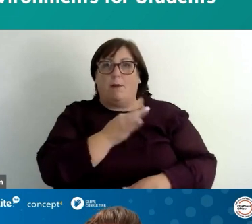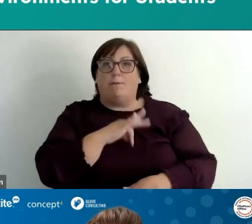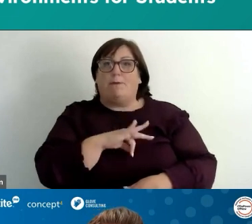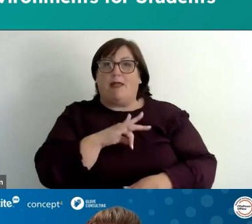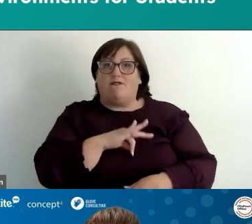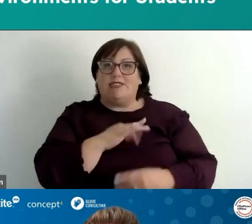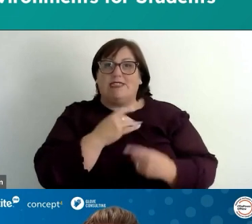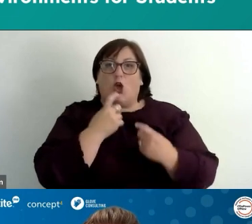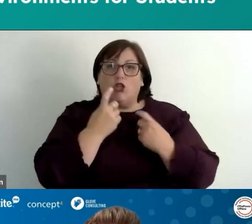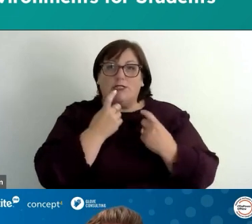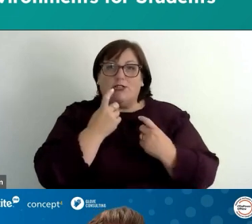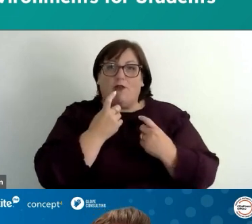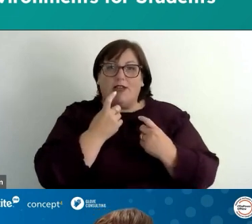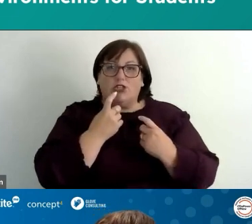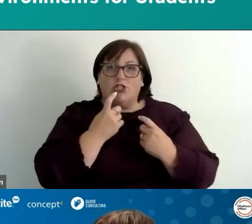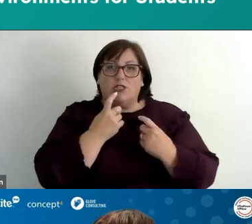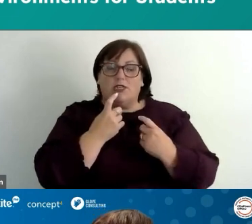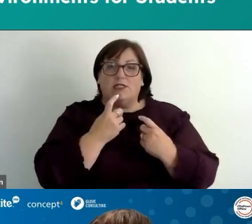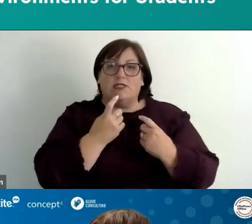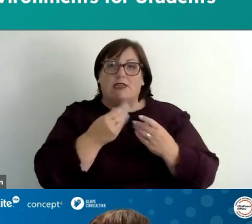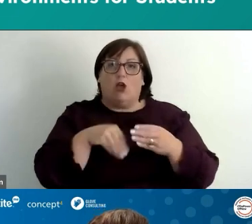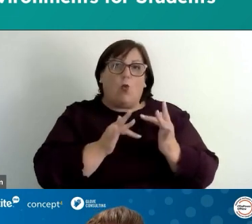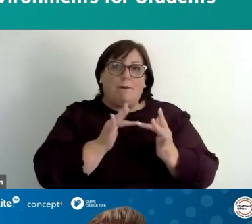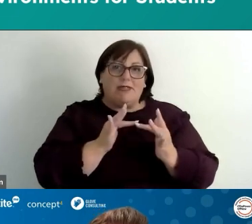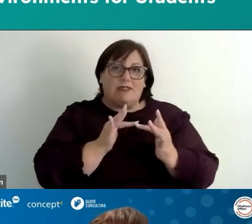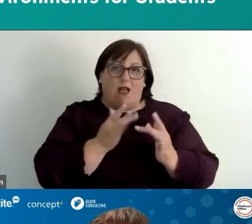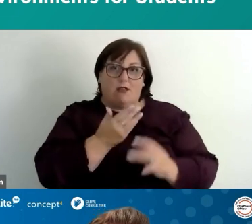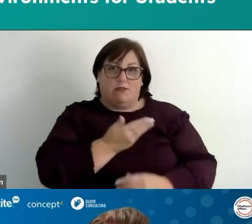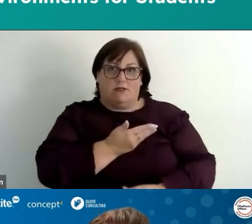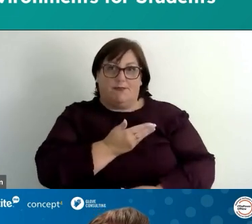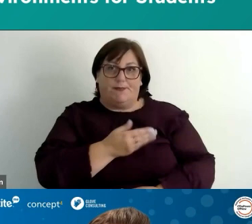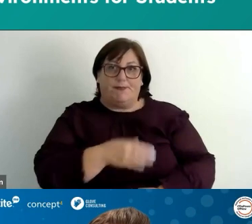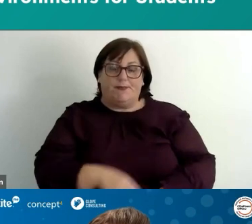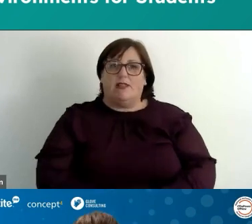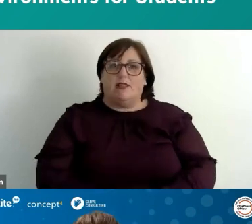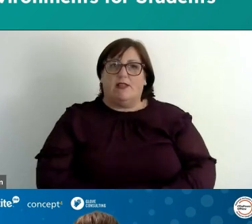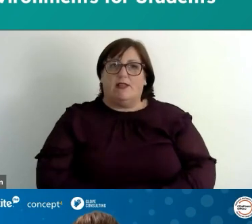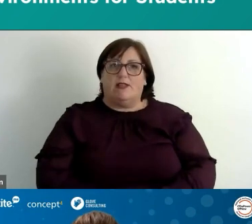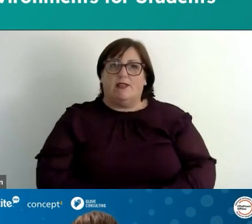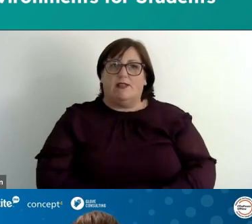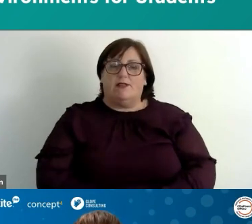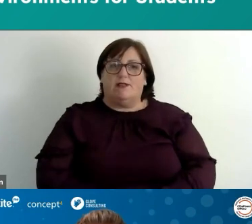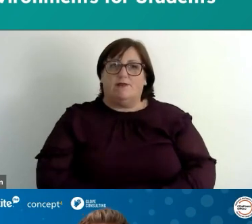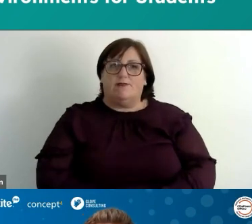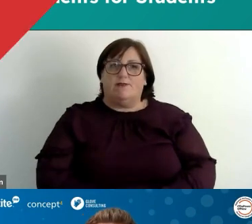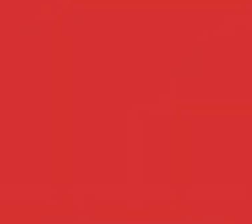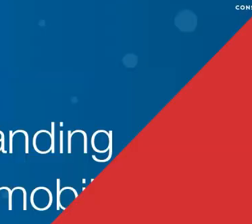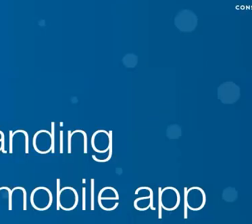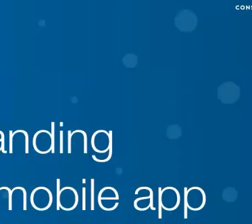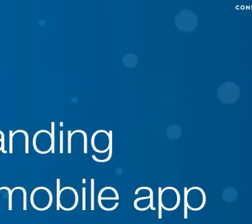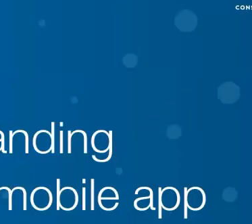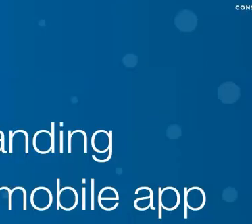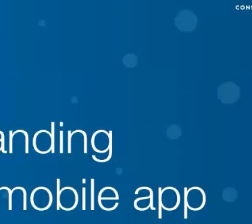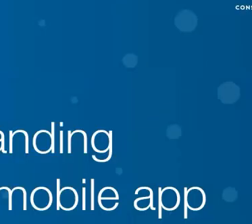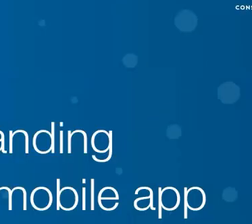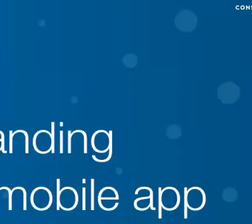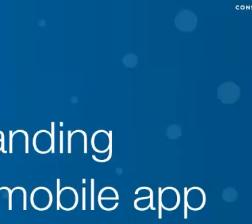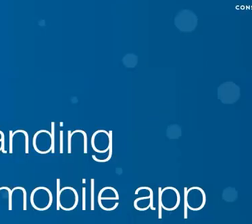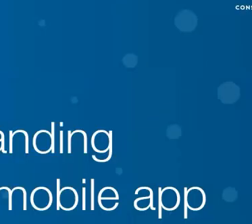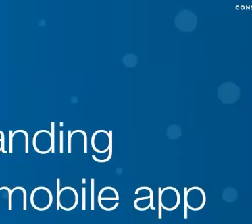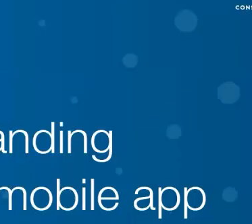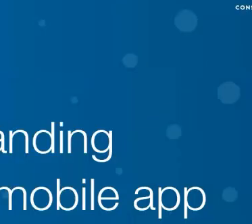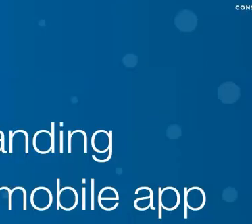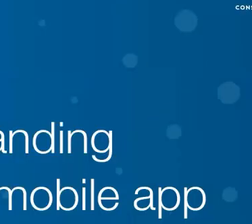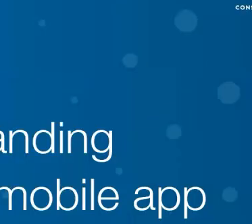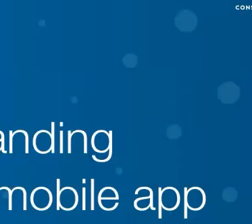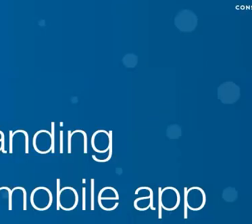with accessibility baked in from the start? Thanks, Michael. Just started the screen share for everybody. So thanks very